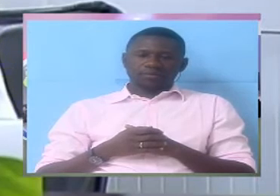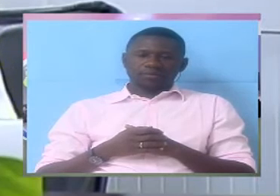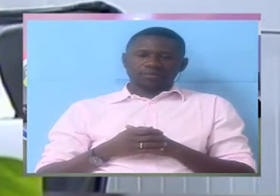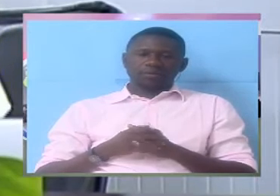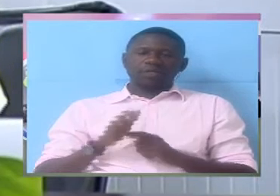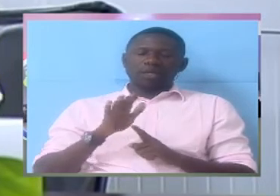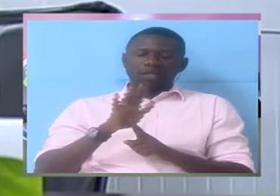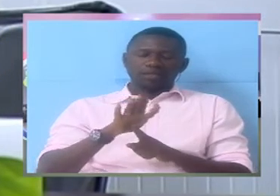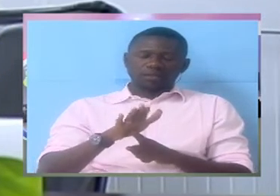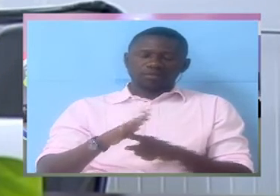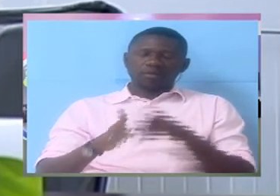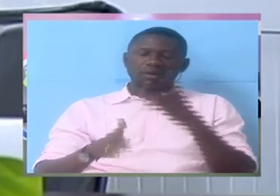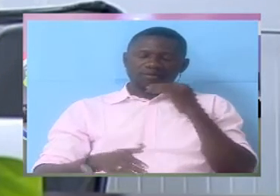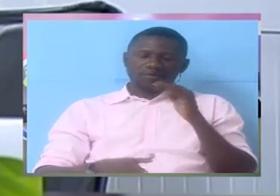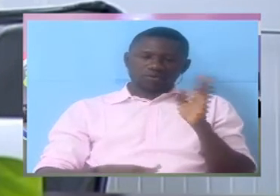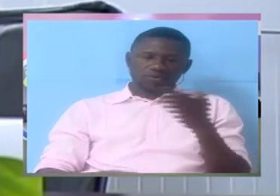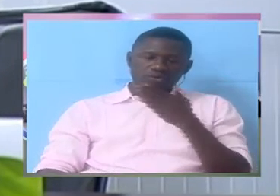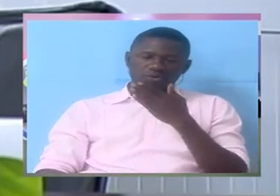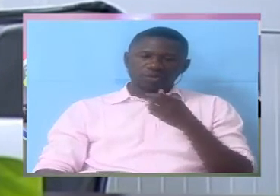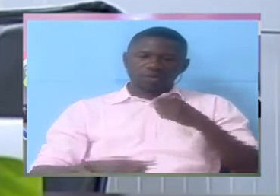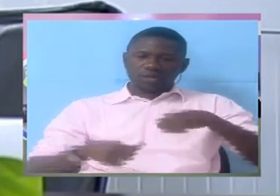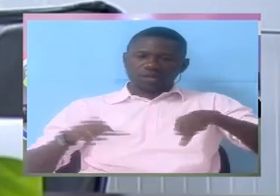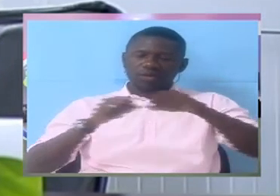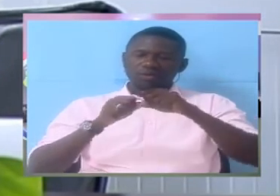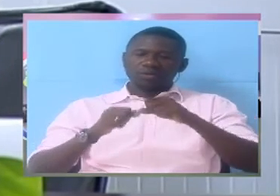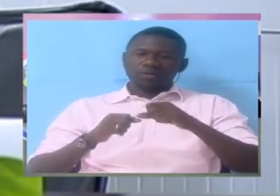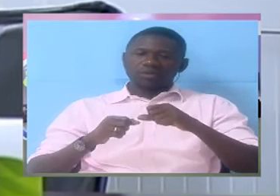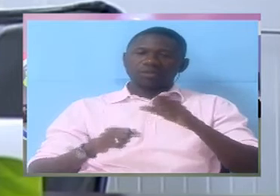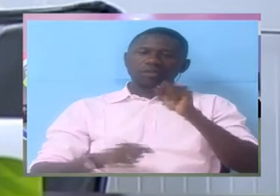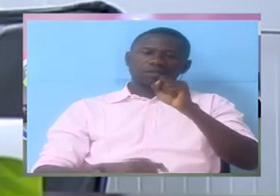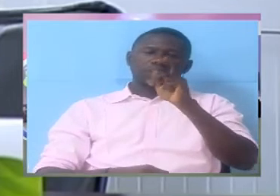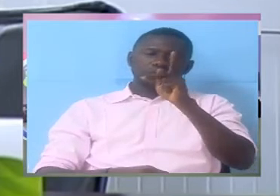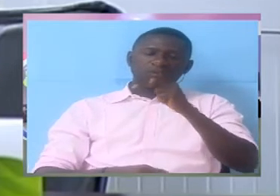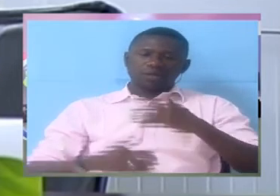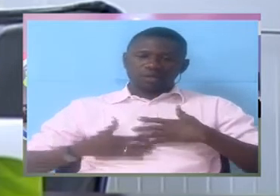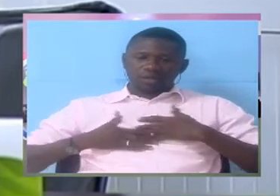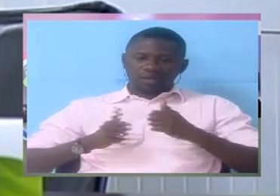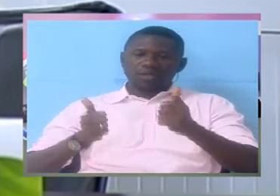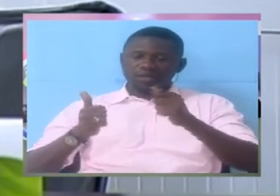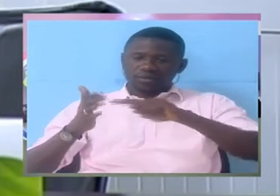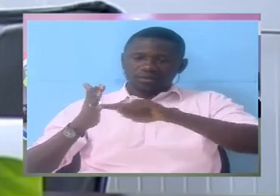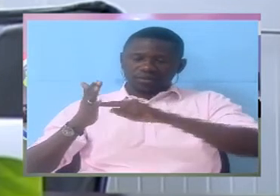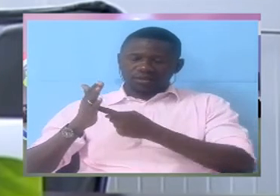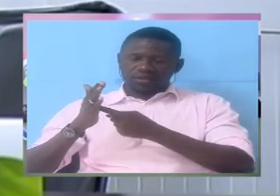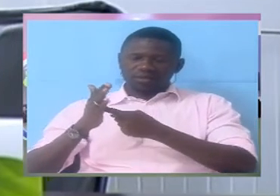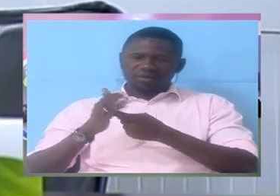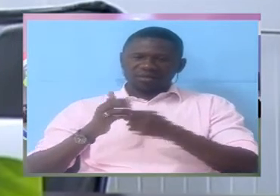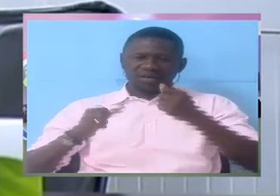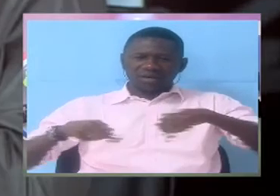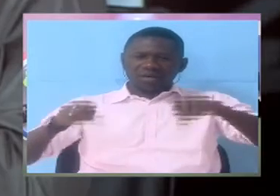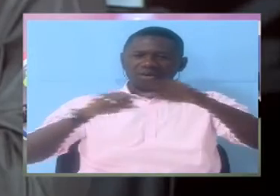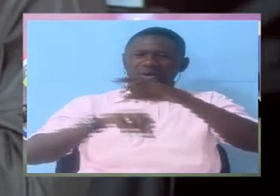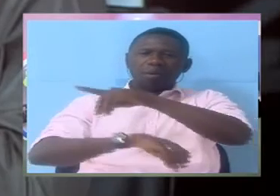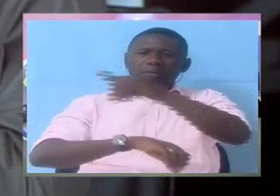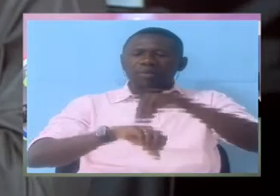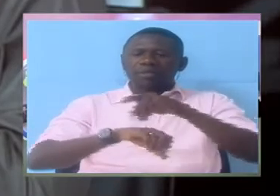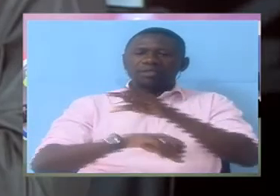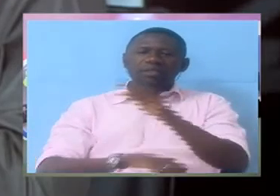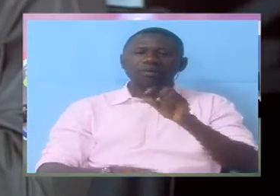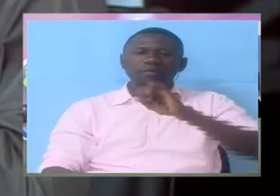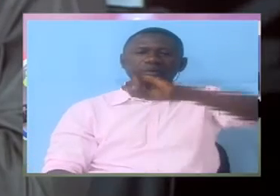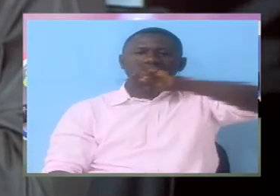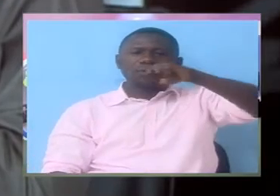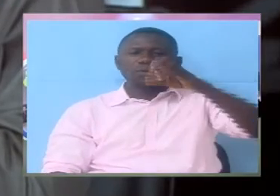Serekunda Health Center. When going towards Serekunda Health Center, around for Kafiji Jobkunda Lembamal. Around somewhere